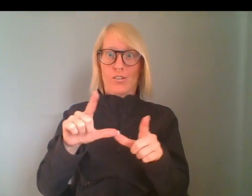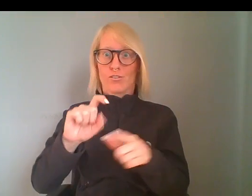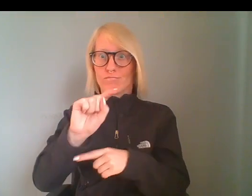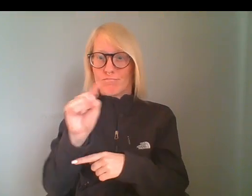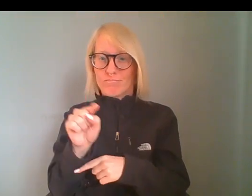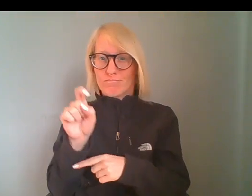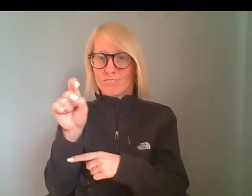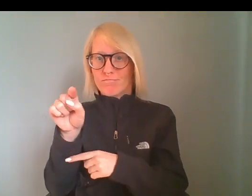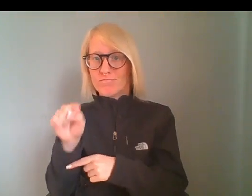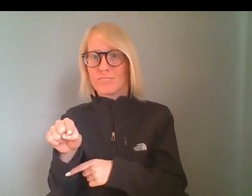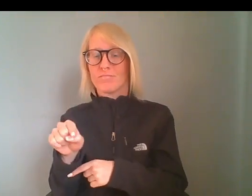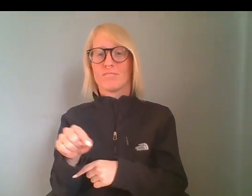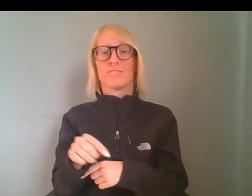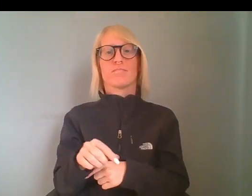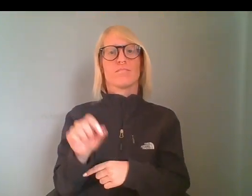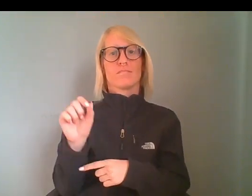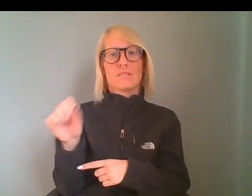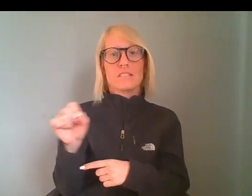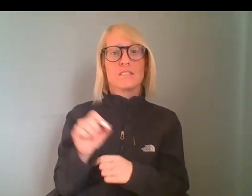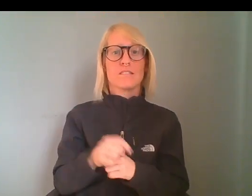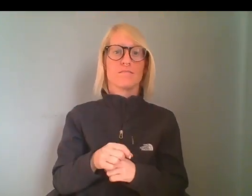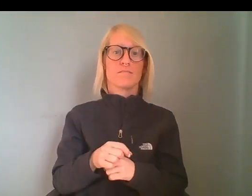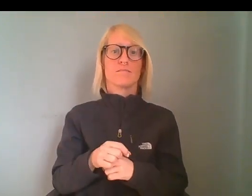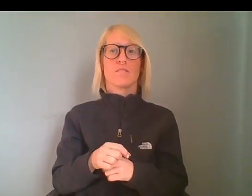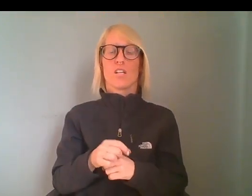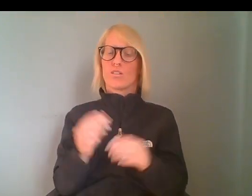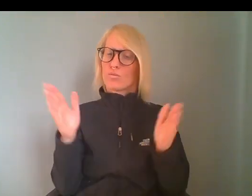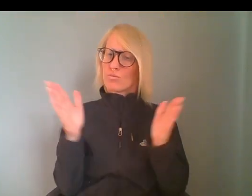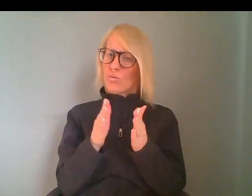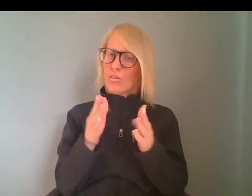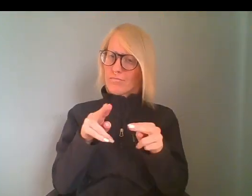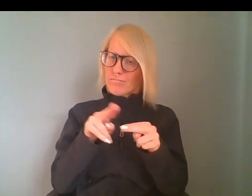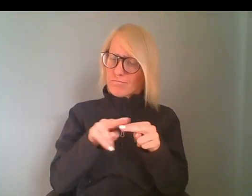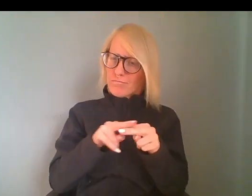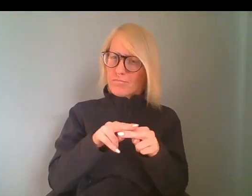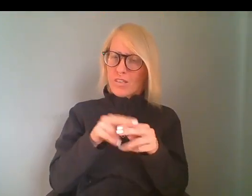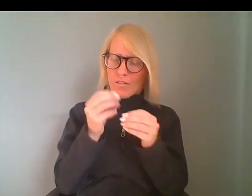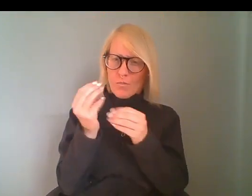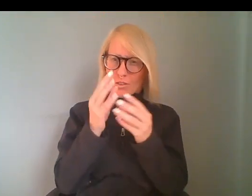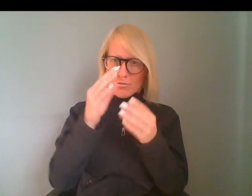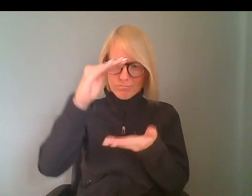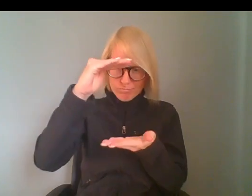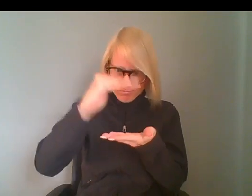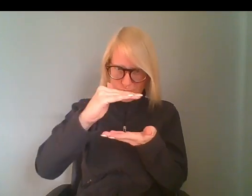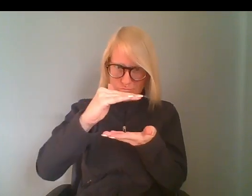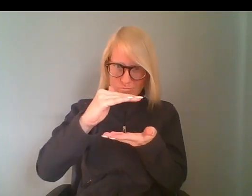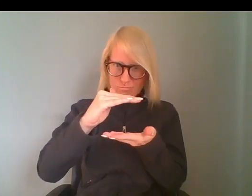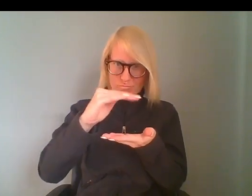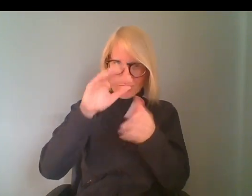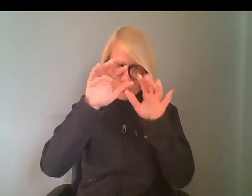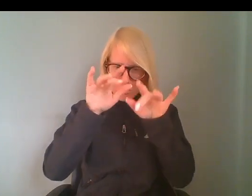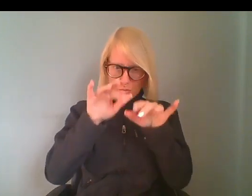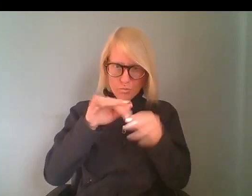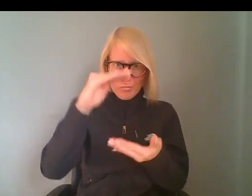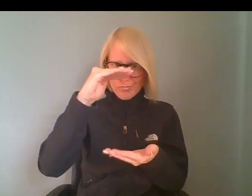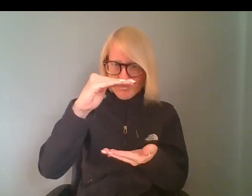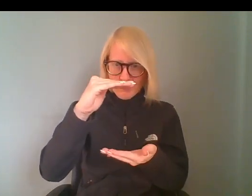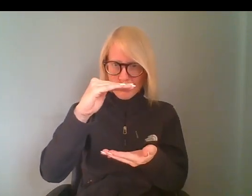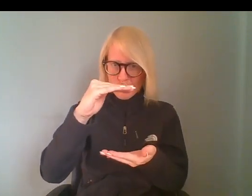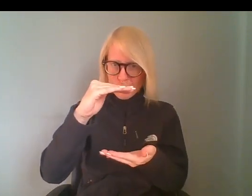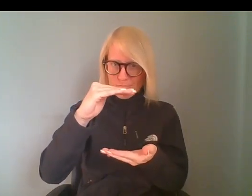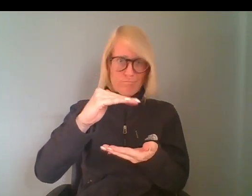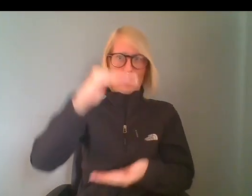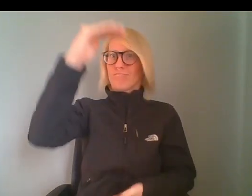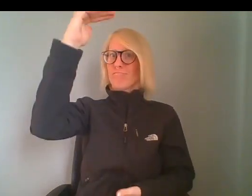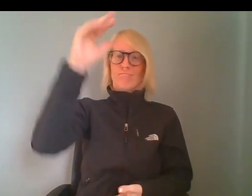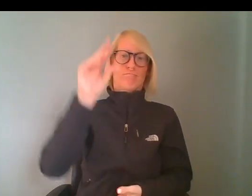short information. You don't have to think a lot about what you're going to put in there. And some examples of the way a nonprofit might use it is, you know, we